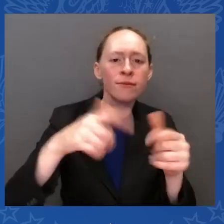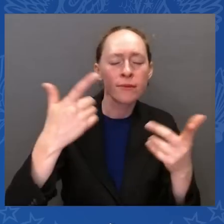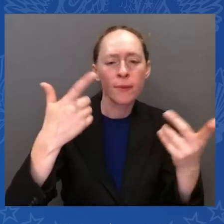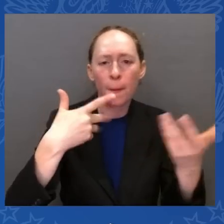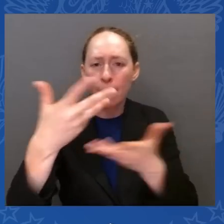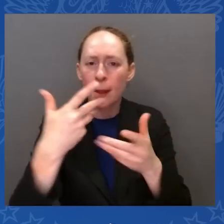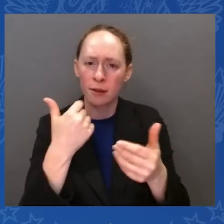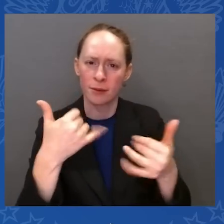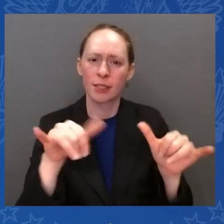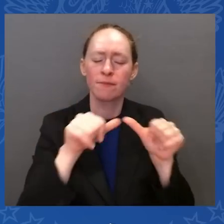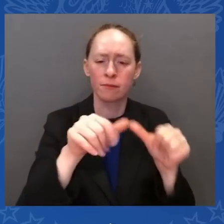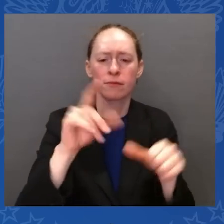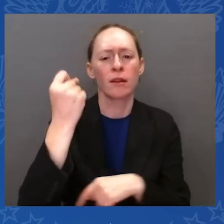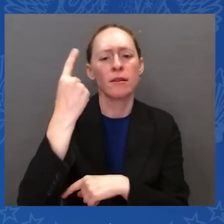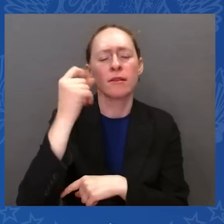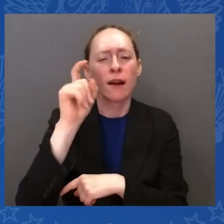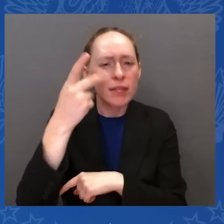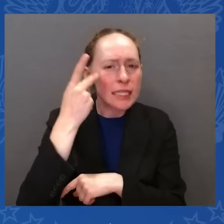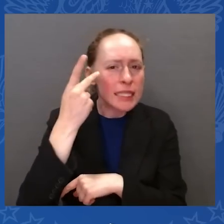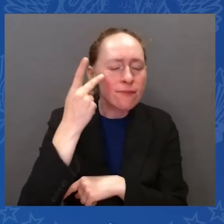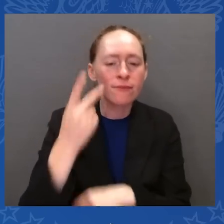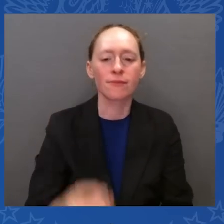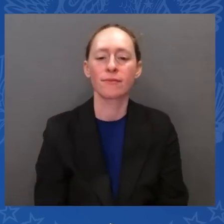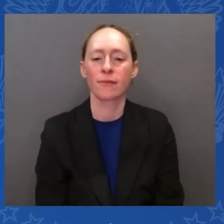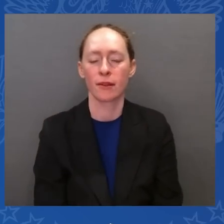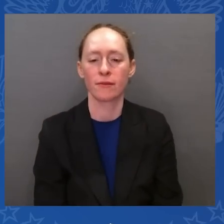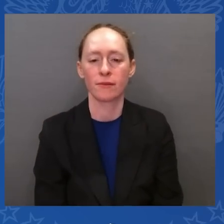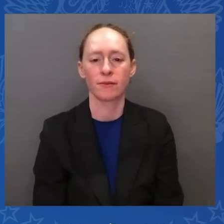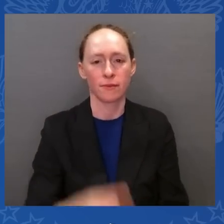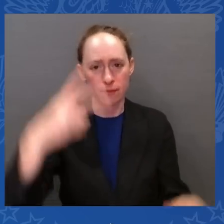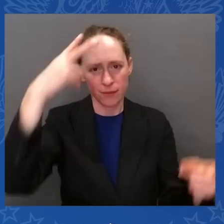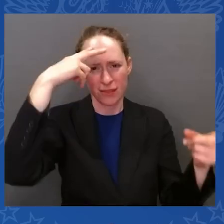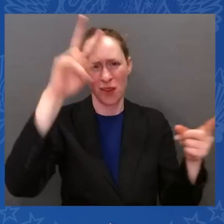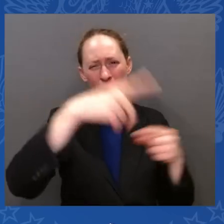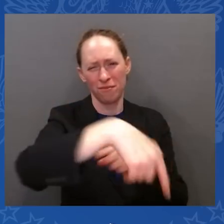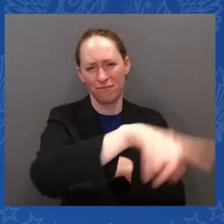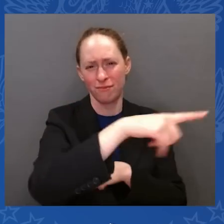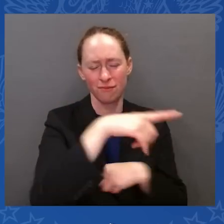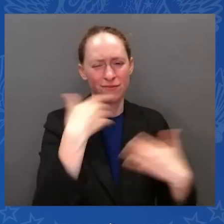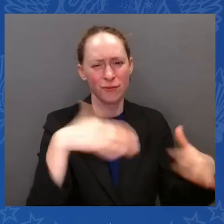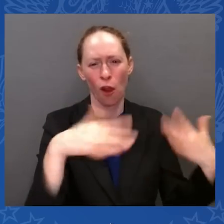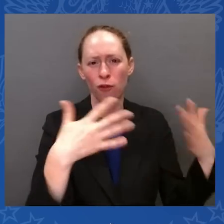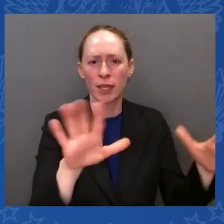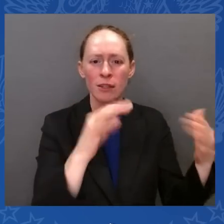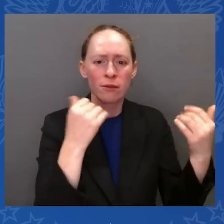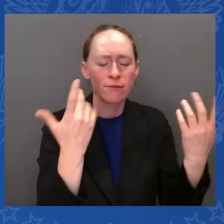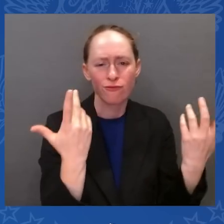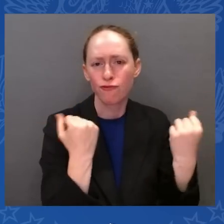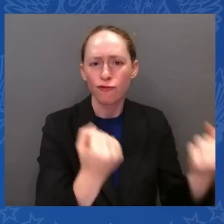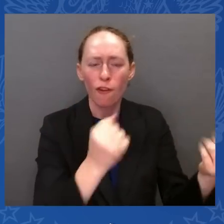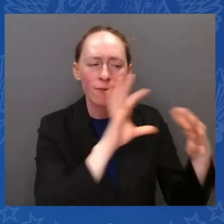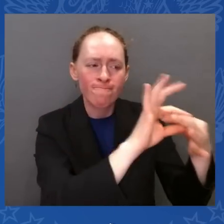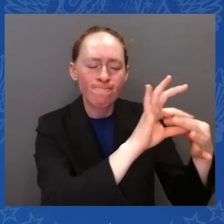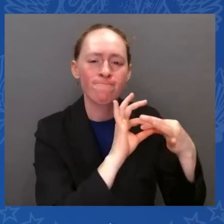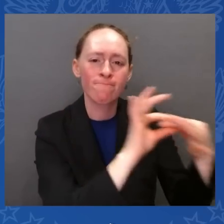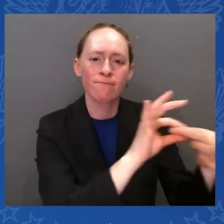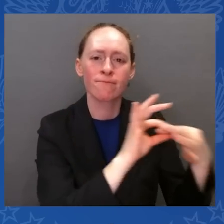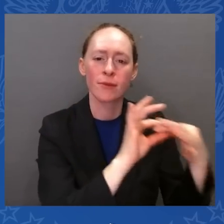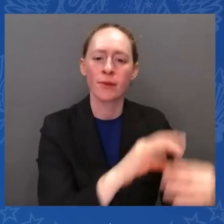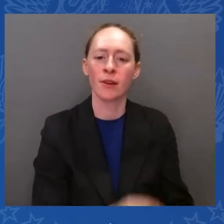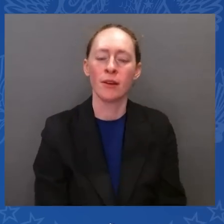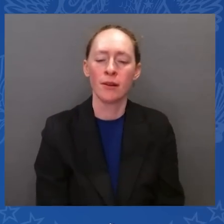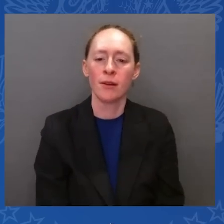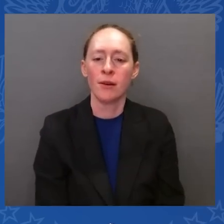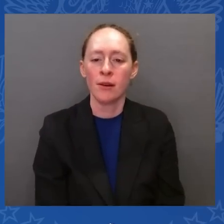today. We're doing all we can. The answer is it remains to be seen. We've gotten